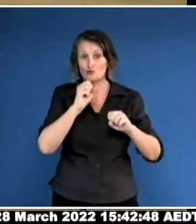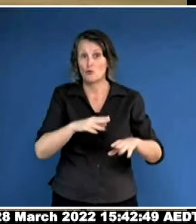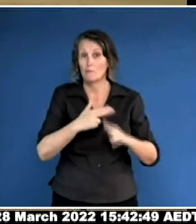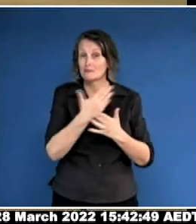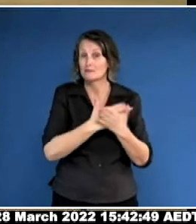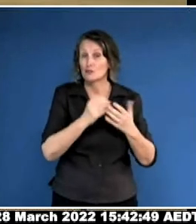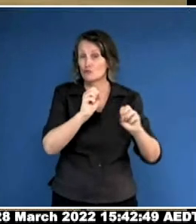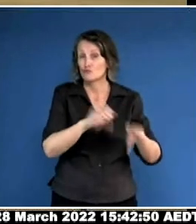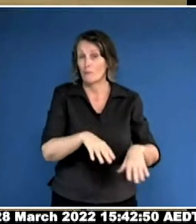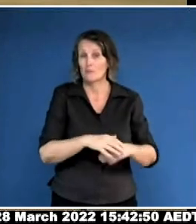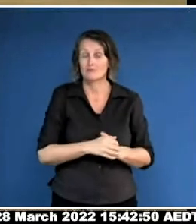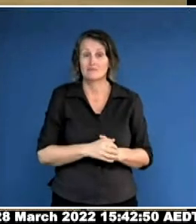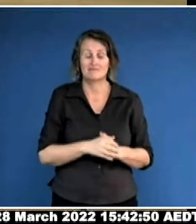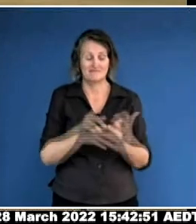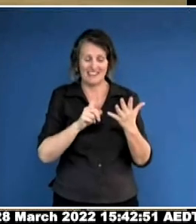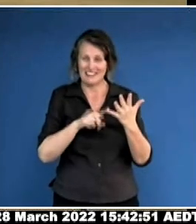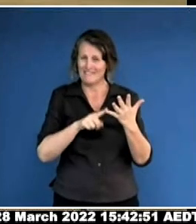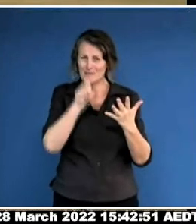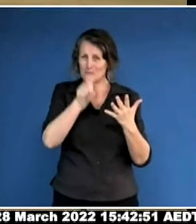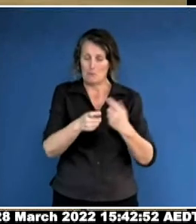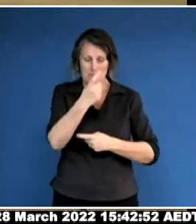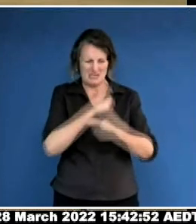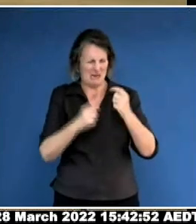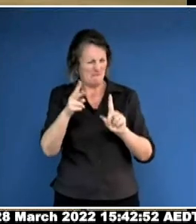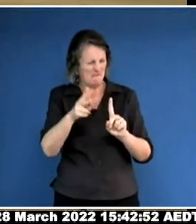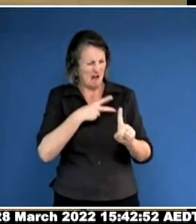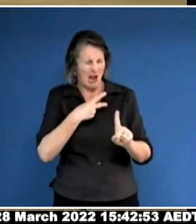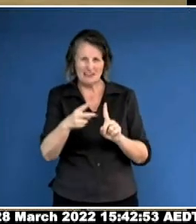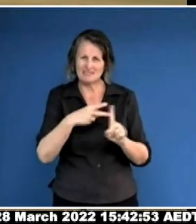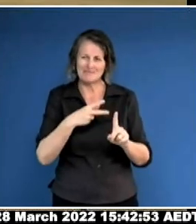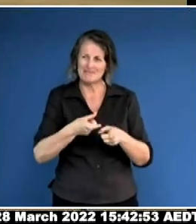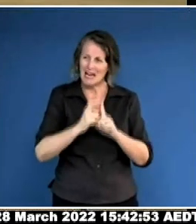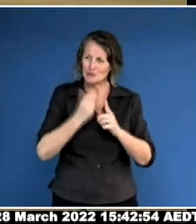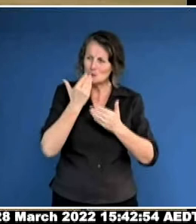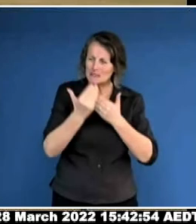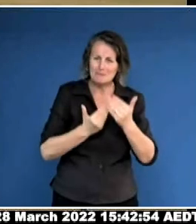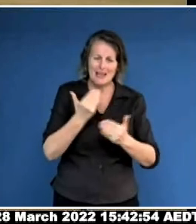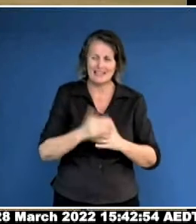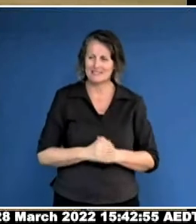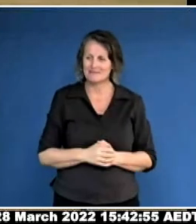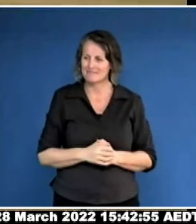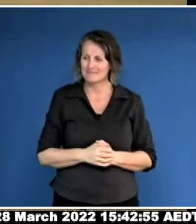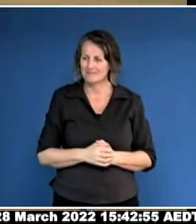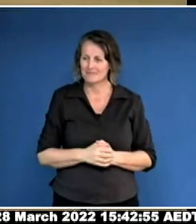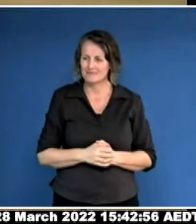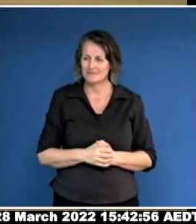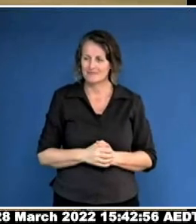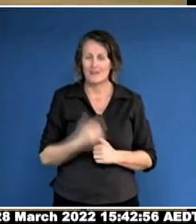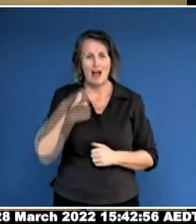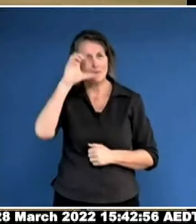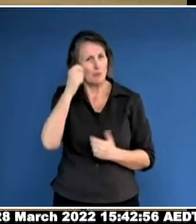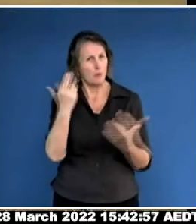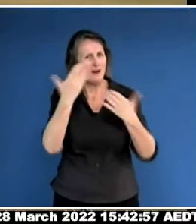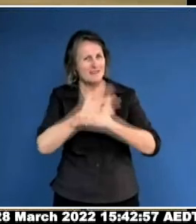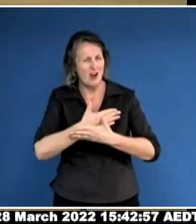violent. It's hard to describe. One night, I tried to break up with him. I'd realised I'd fallen into the same